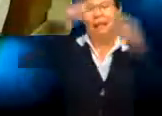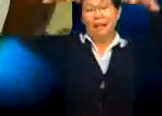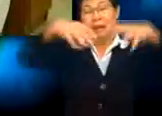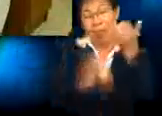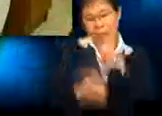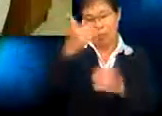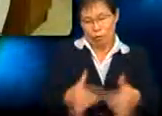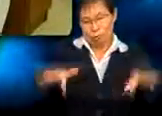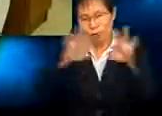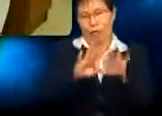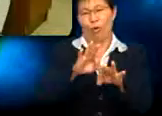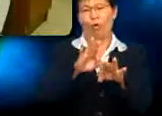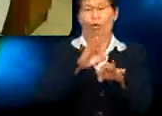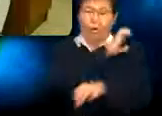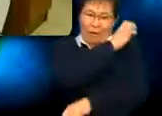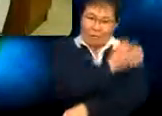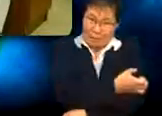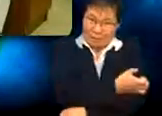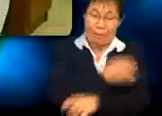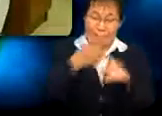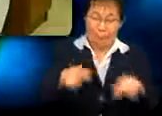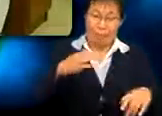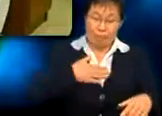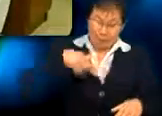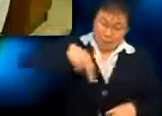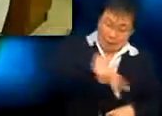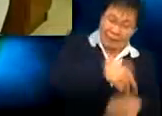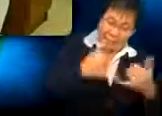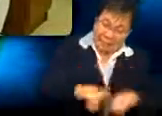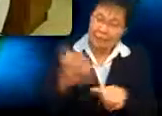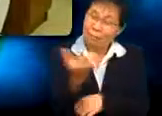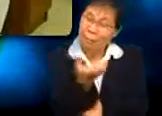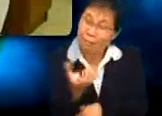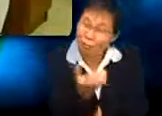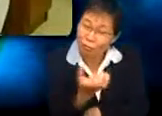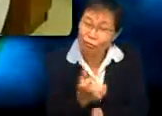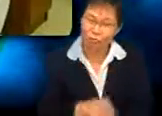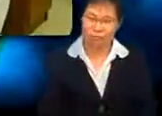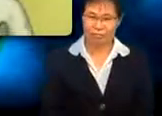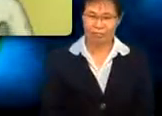is the most important form of energy, but my leg is still painful.